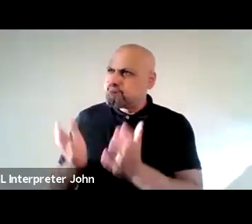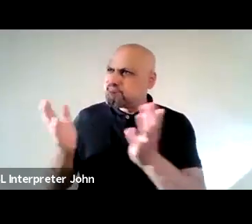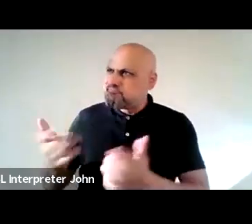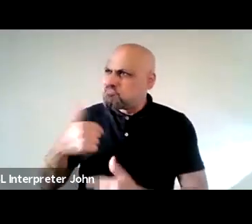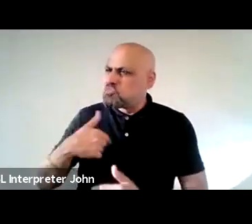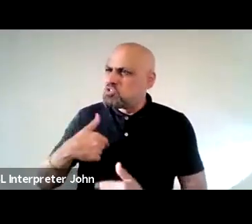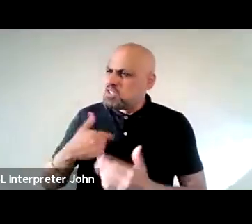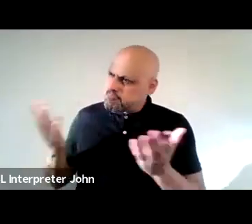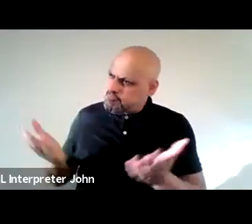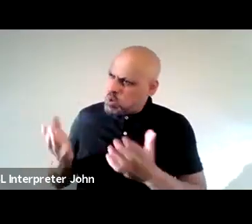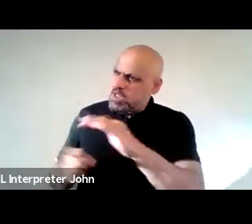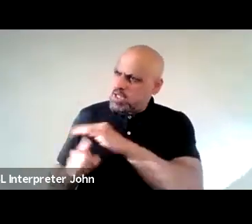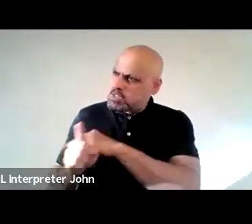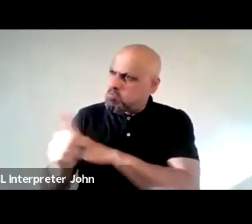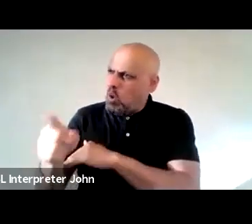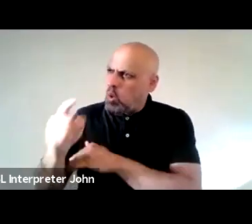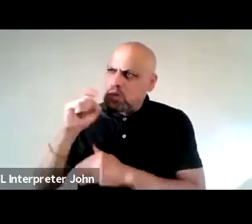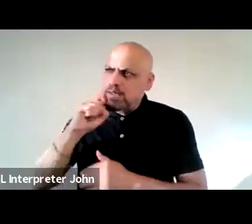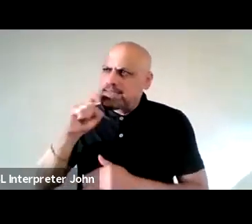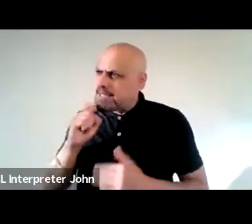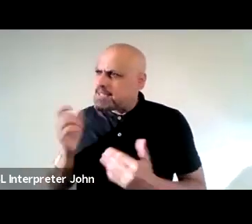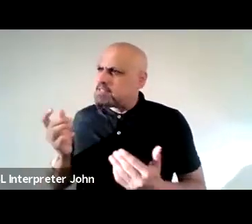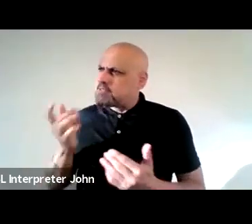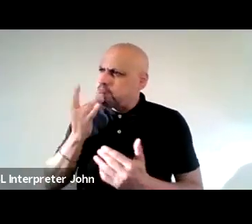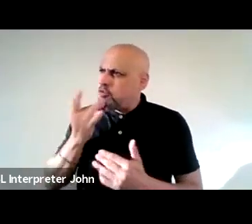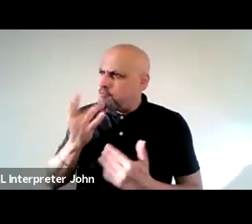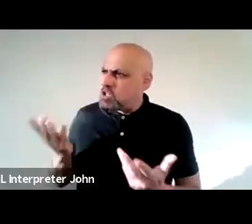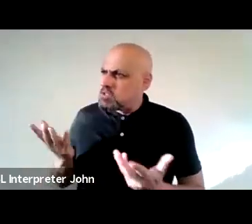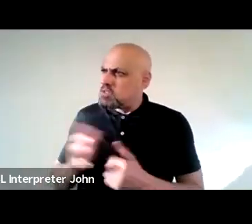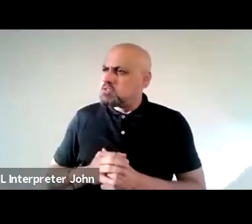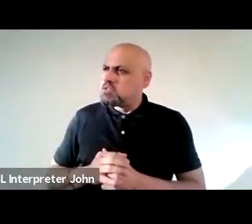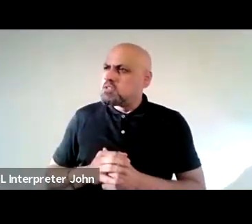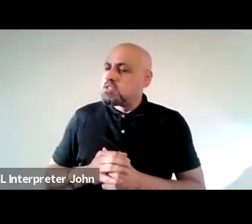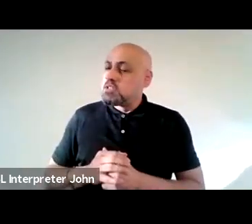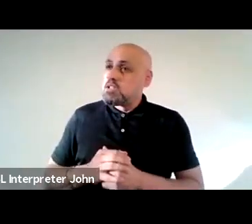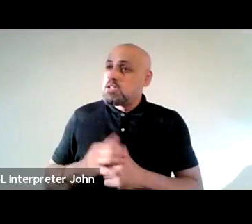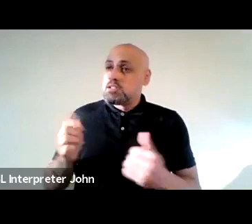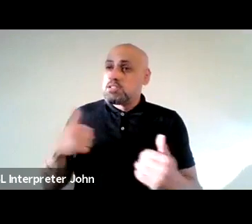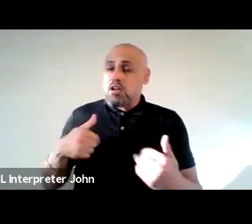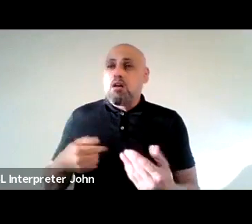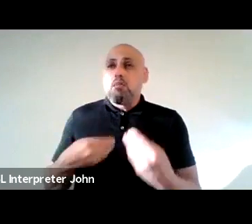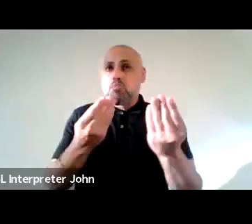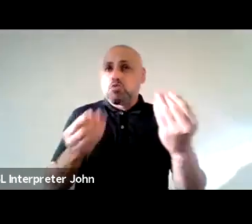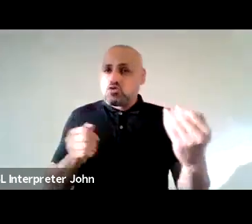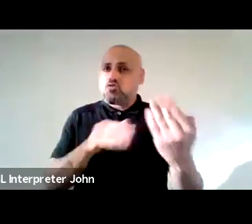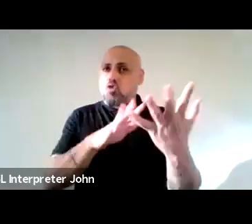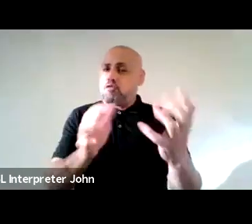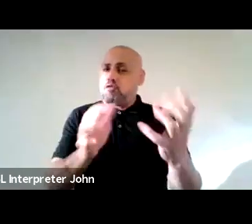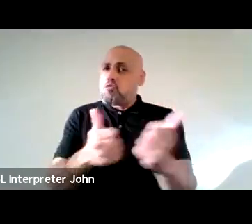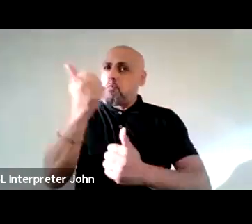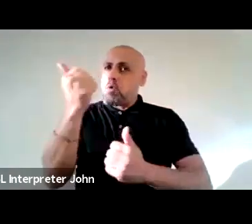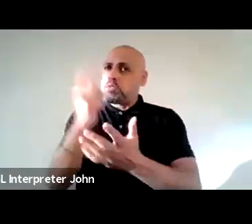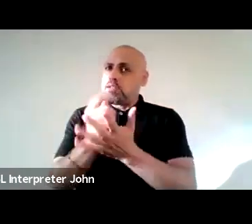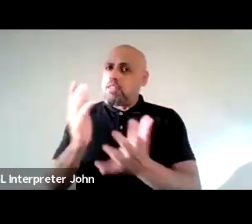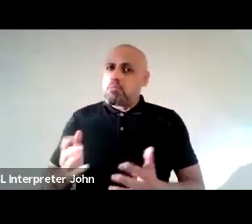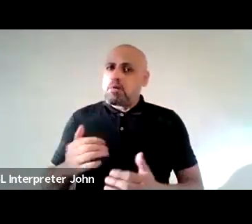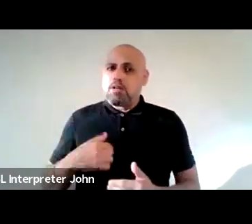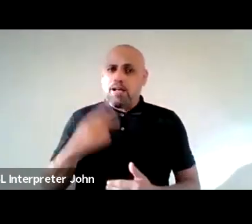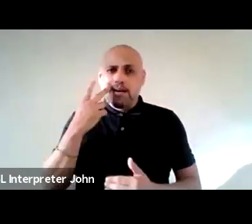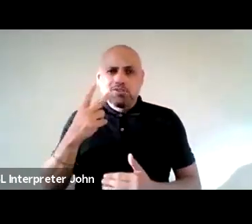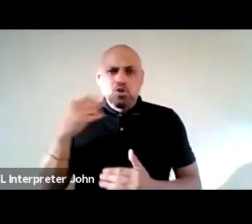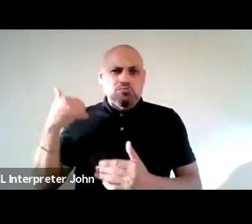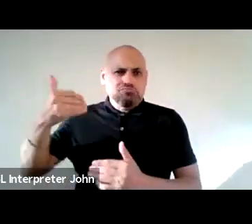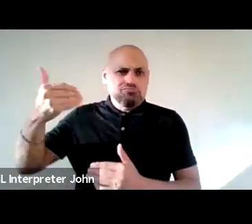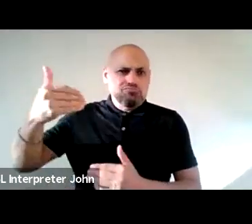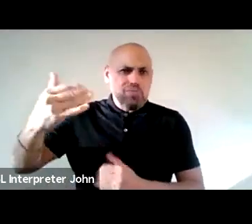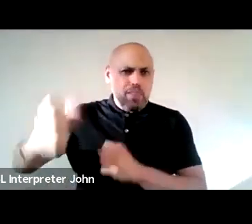my sexuality, an approach offered by most therapists I saw over the years,